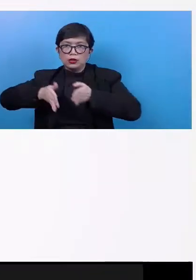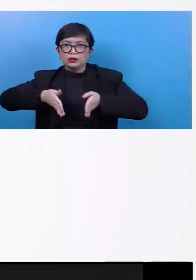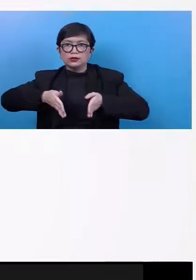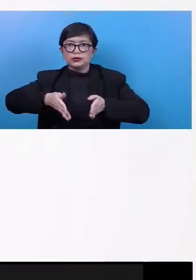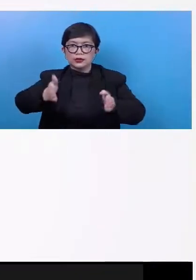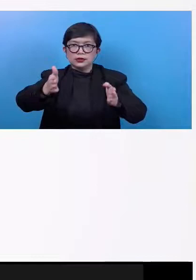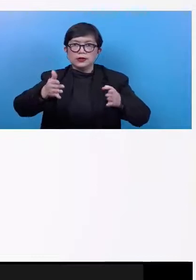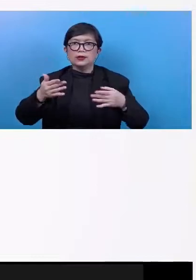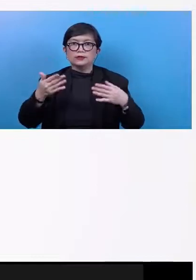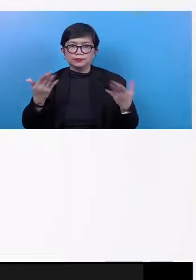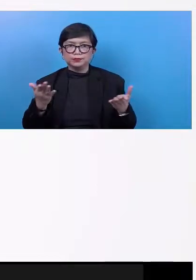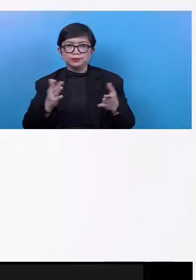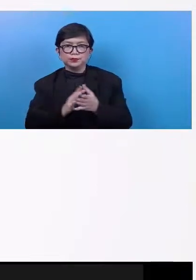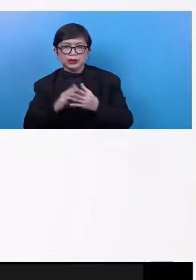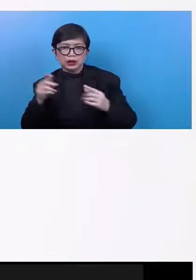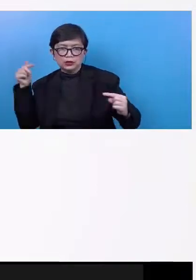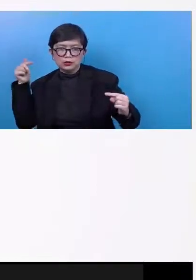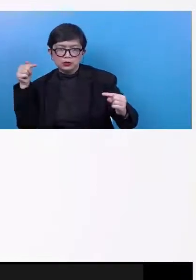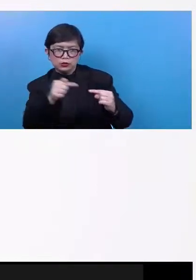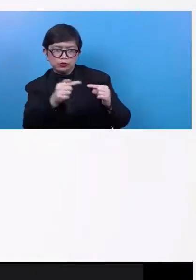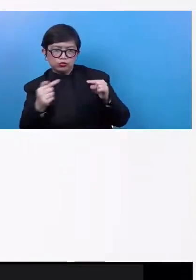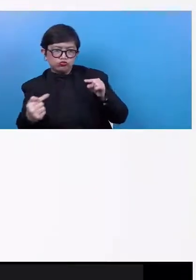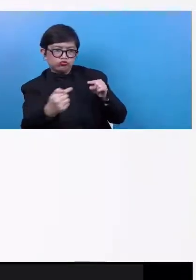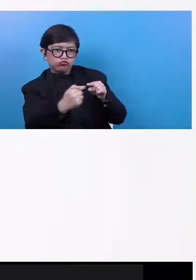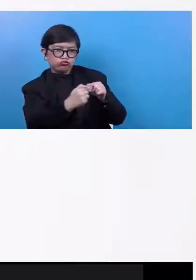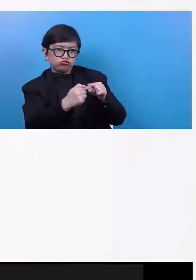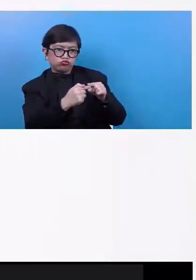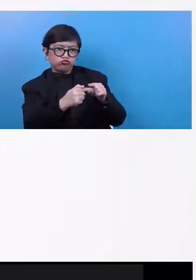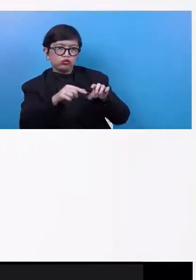global frameworks. Thanks a lot, Avilas. Thanks a lot.